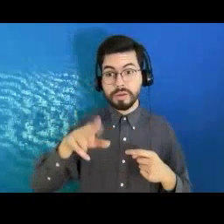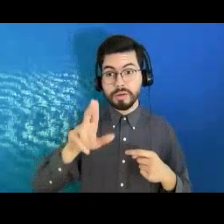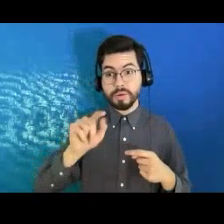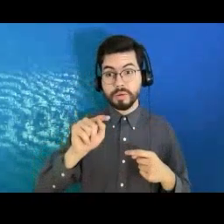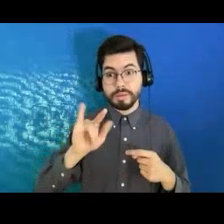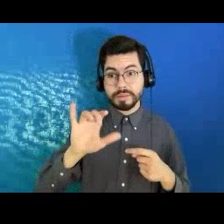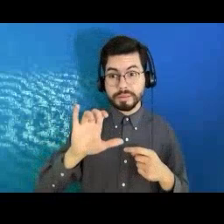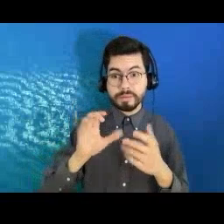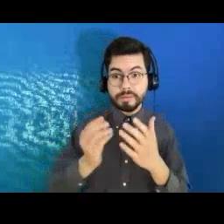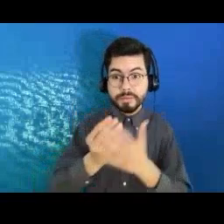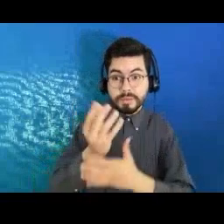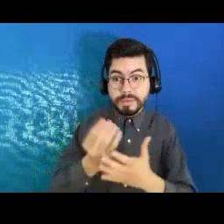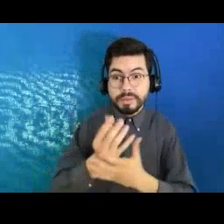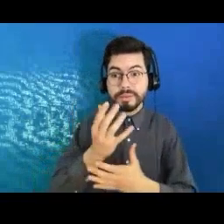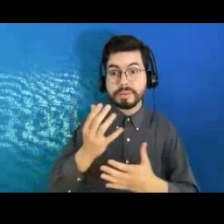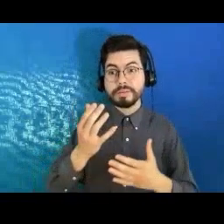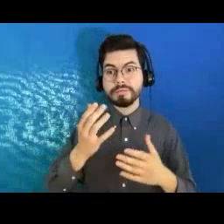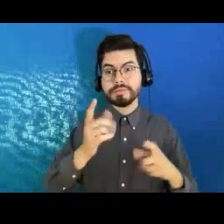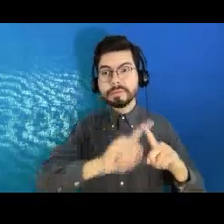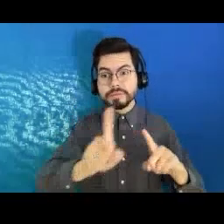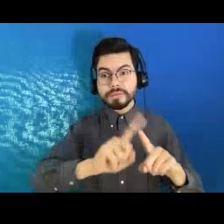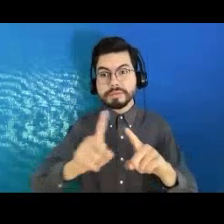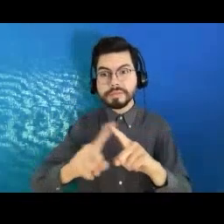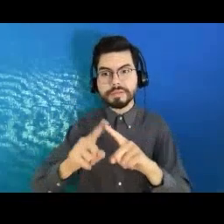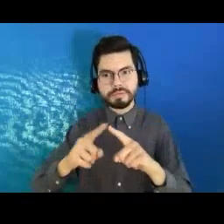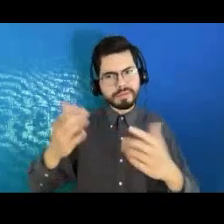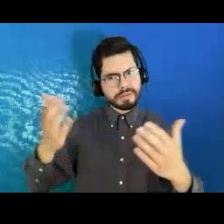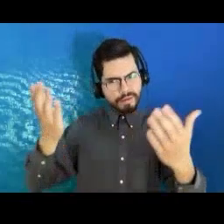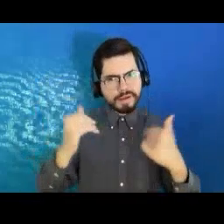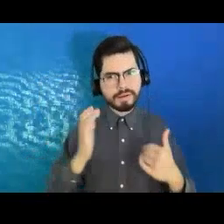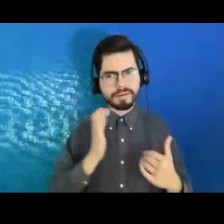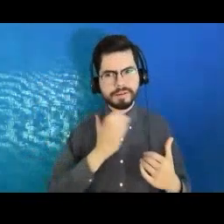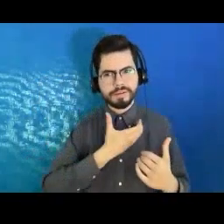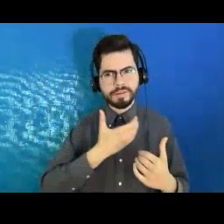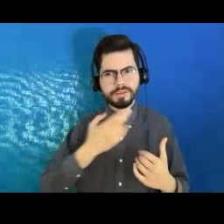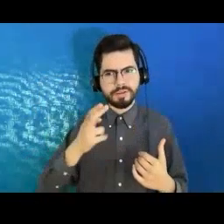herbarium if you want to use it as a teaching tool.